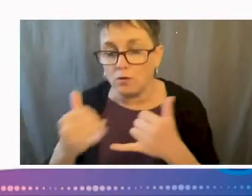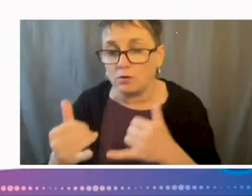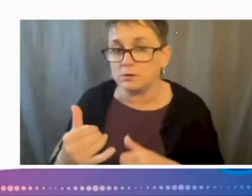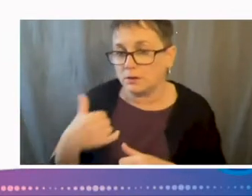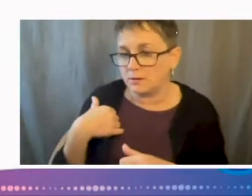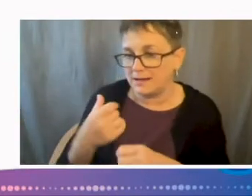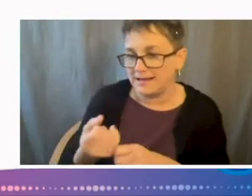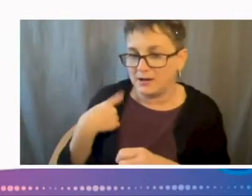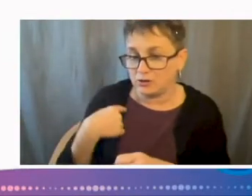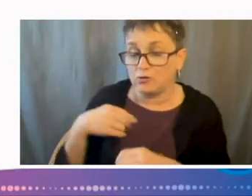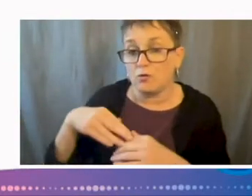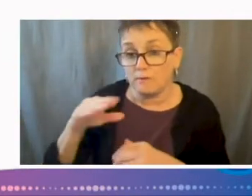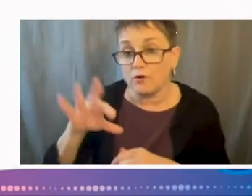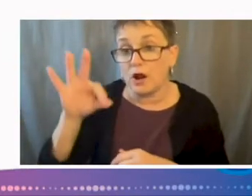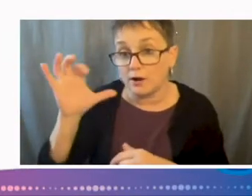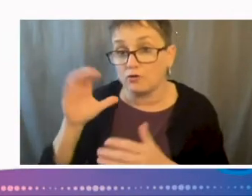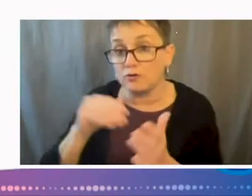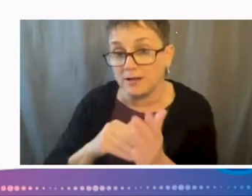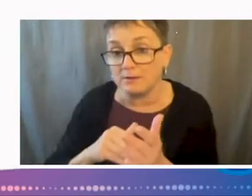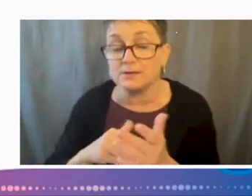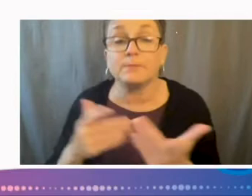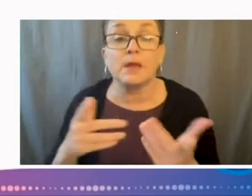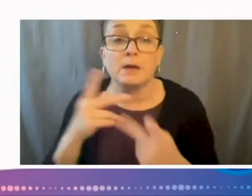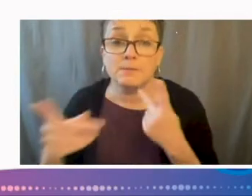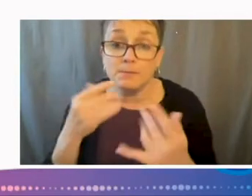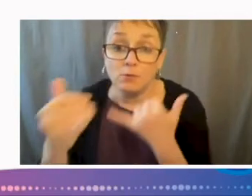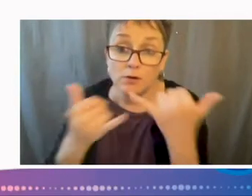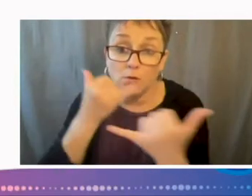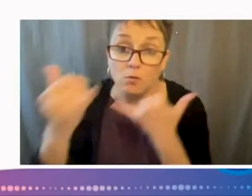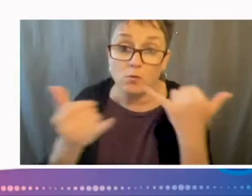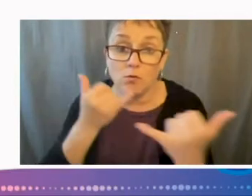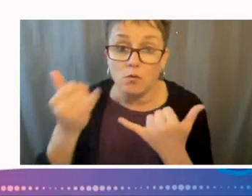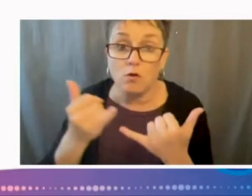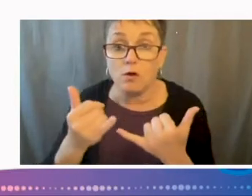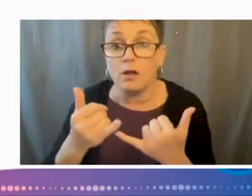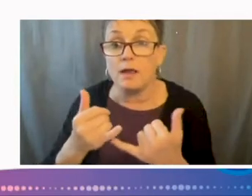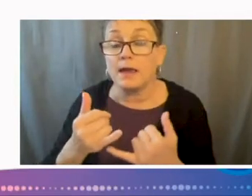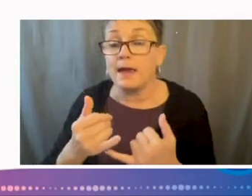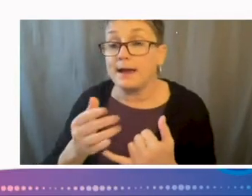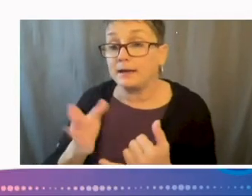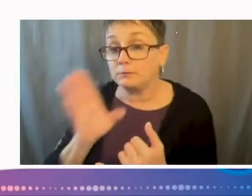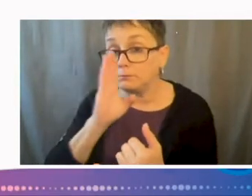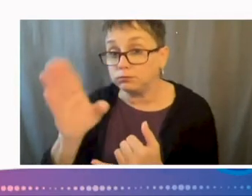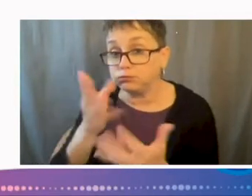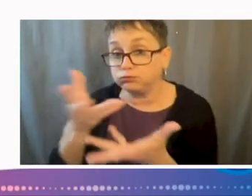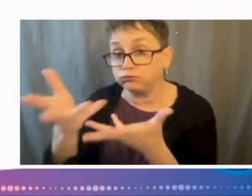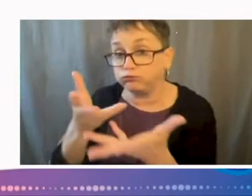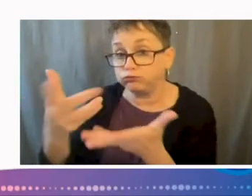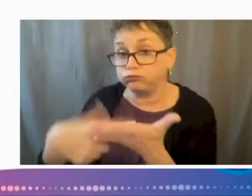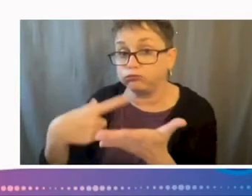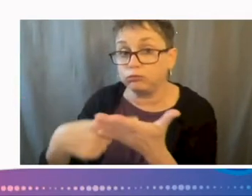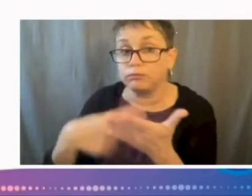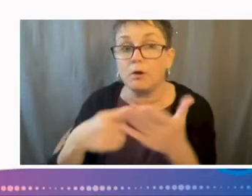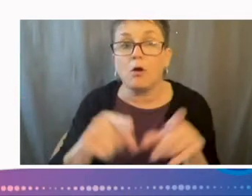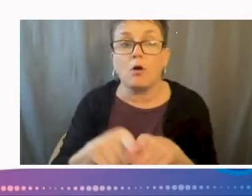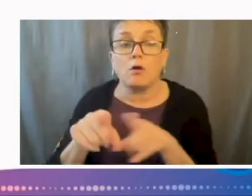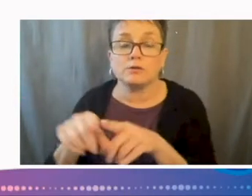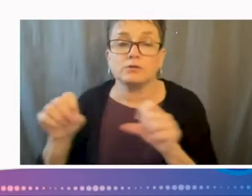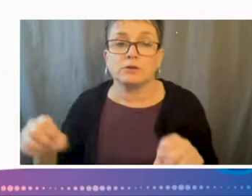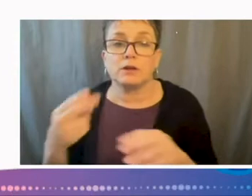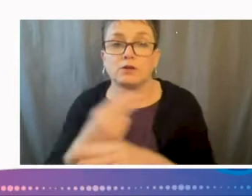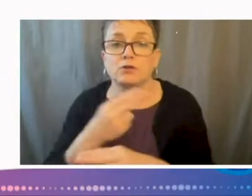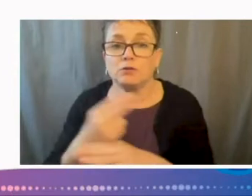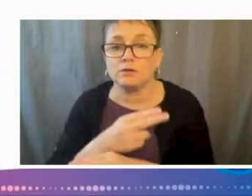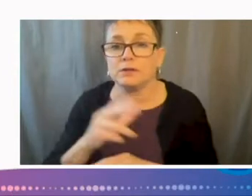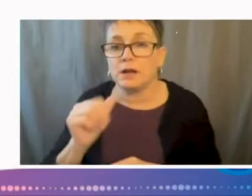to not only call in and speak to an agent, they can also use the IVR, as Kevin mentioned, which allows them